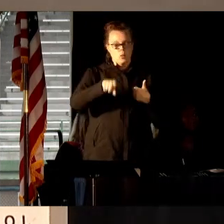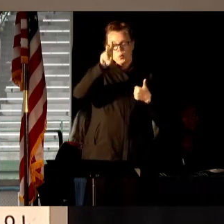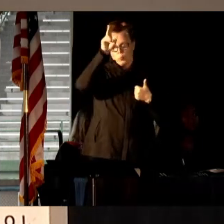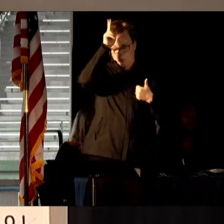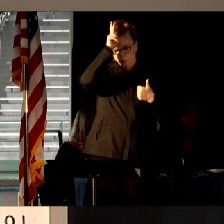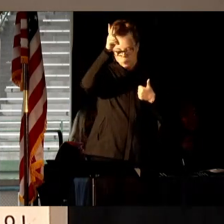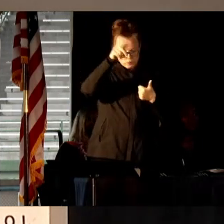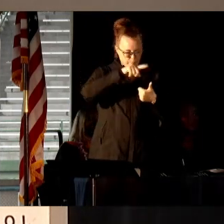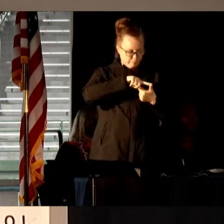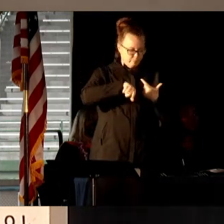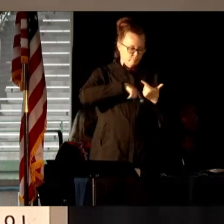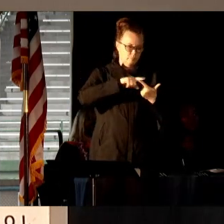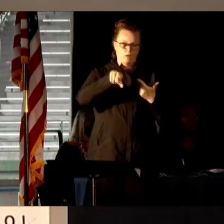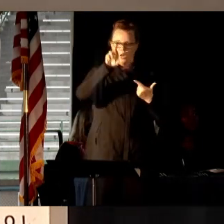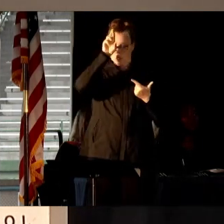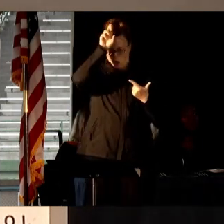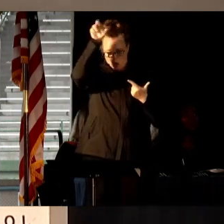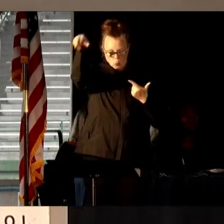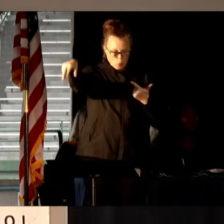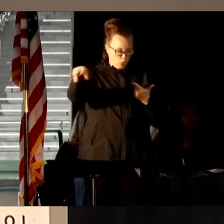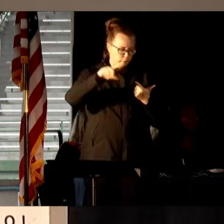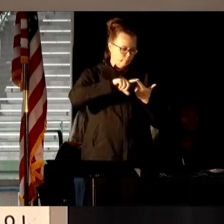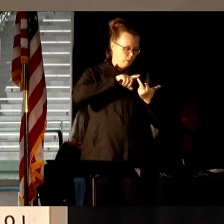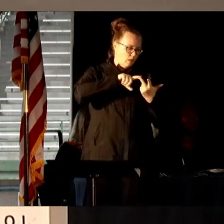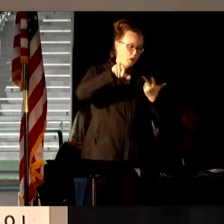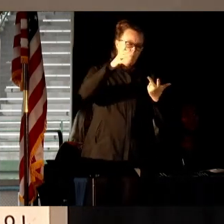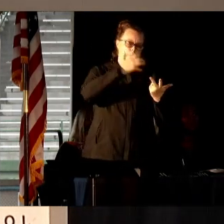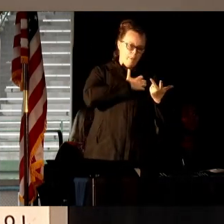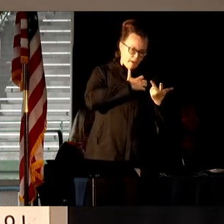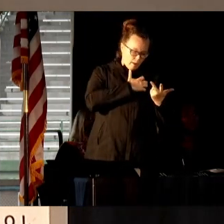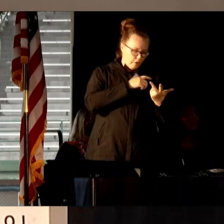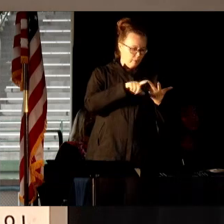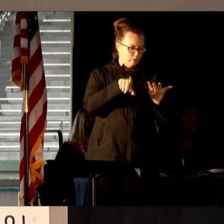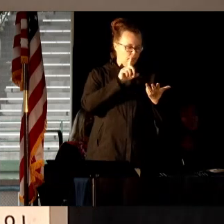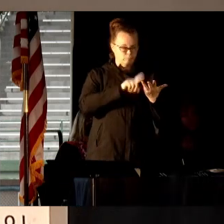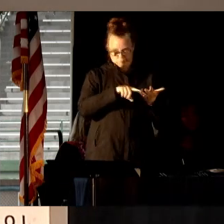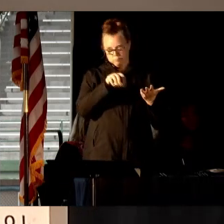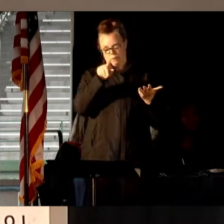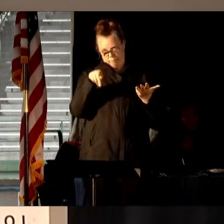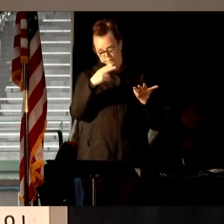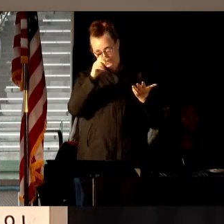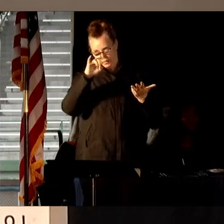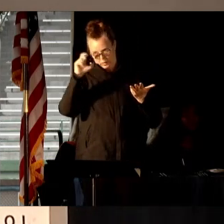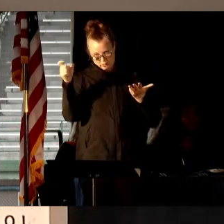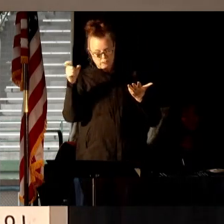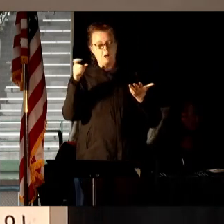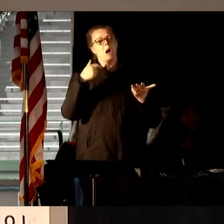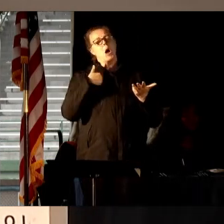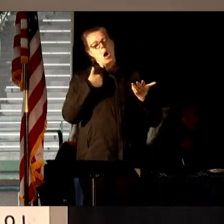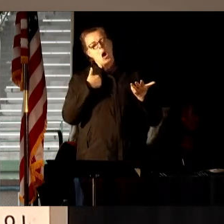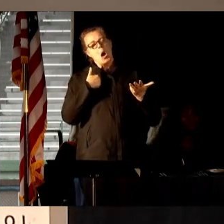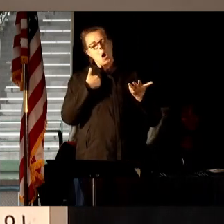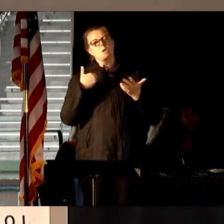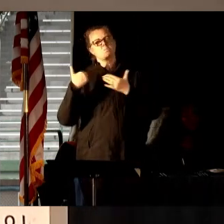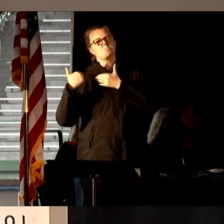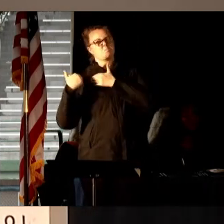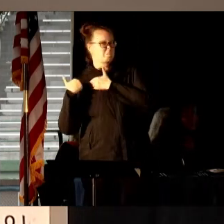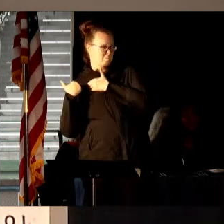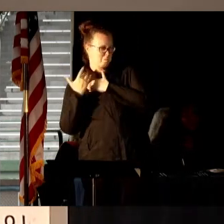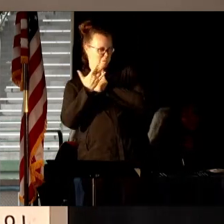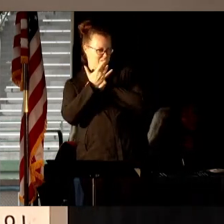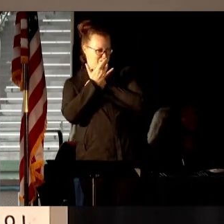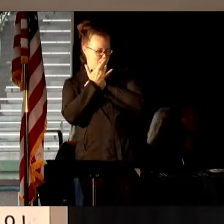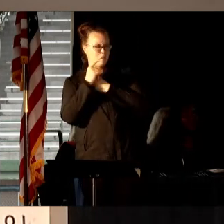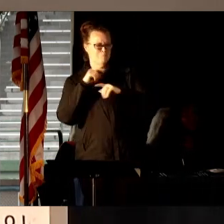narwhal, the bear, and of course, the phoenix. Now, I'll admit that I'm biased, but I just don't think that